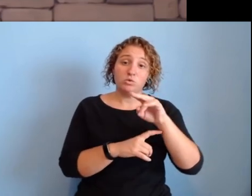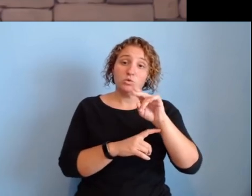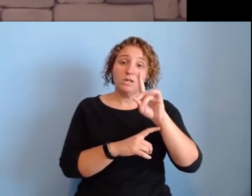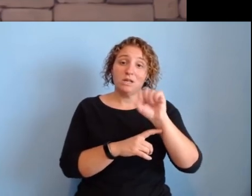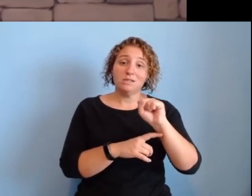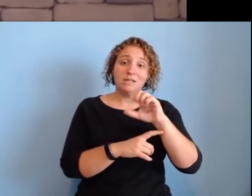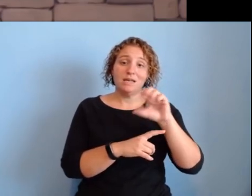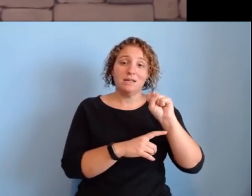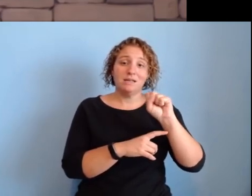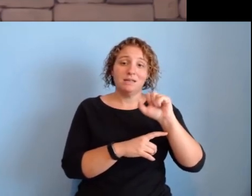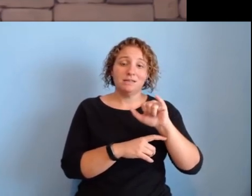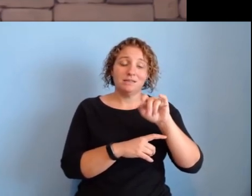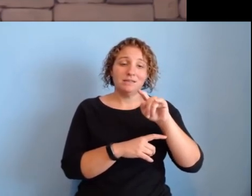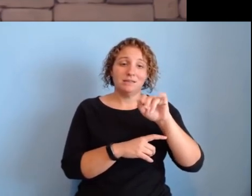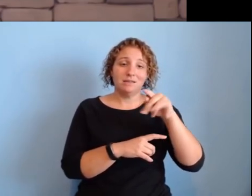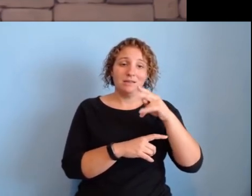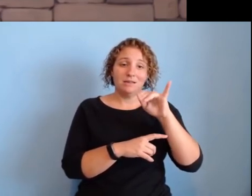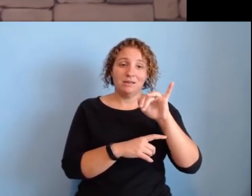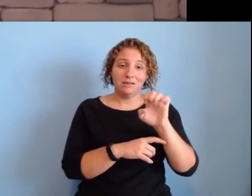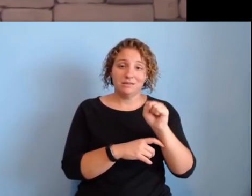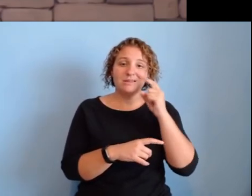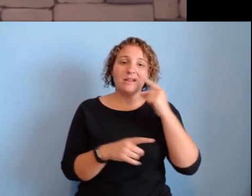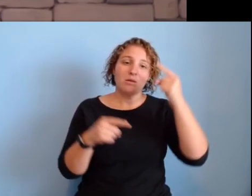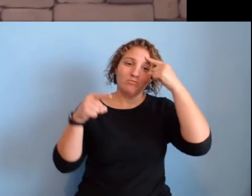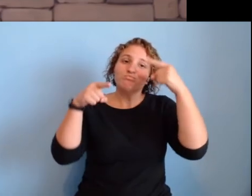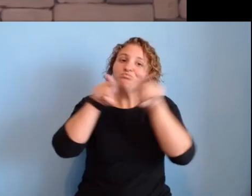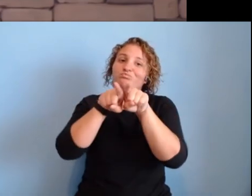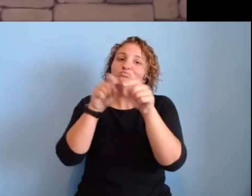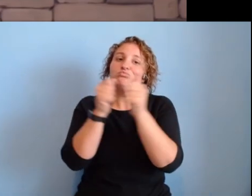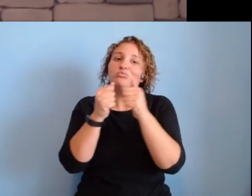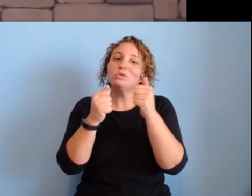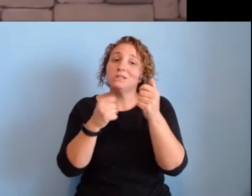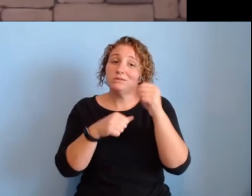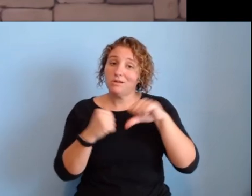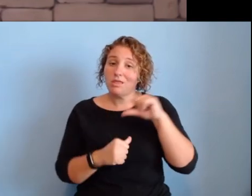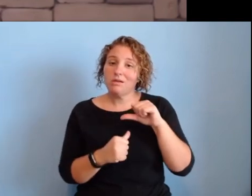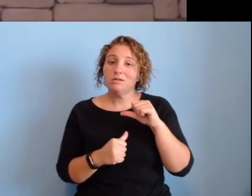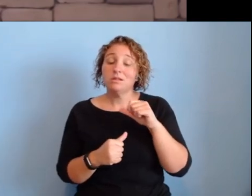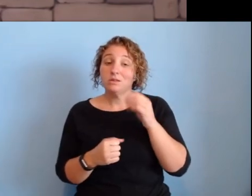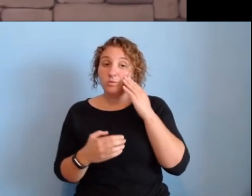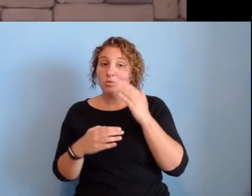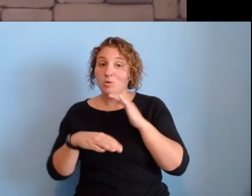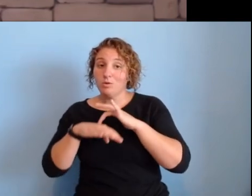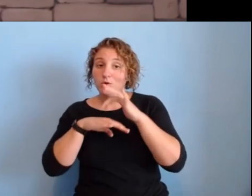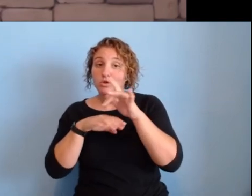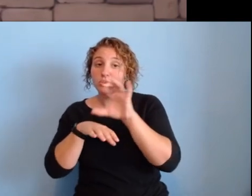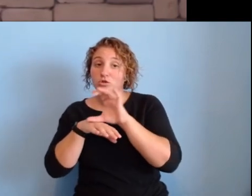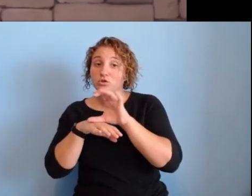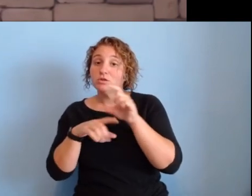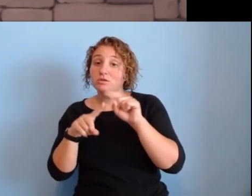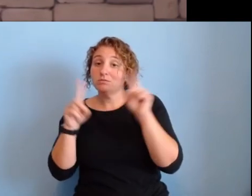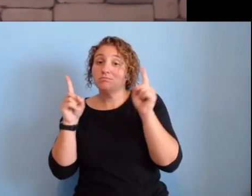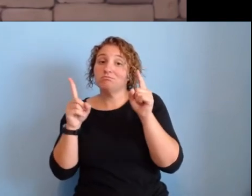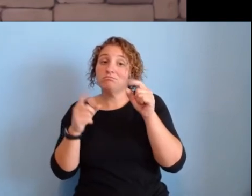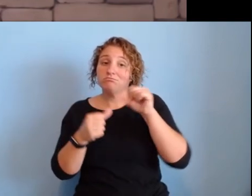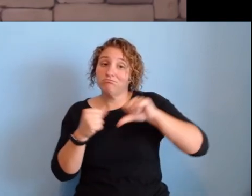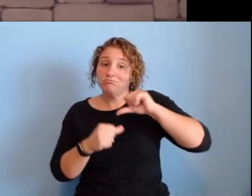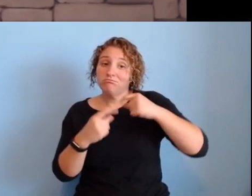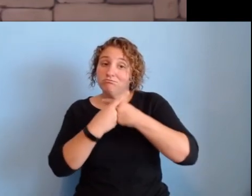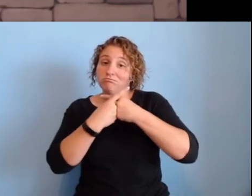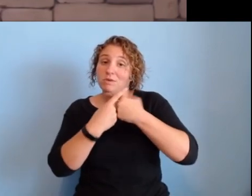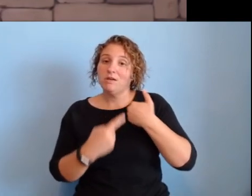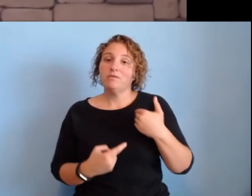be of the same mind. What do you know even in the early church they had some differences in the Lord. And I entreat the also true yoke fellow, help